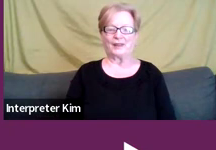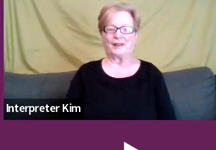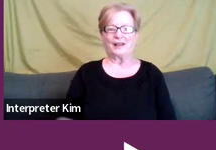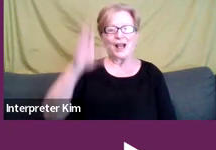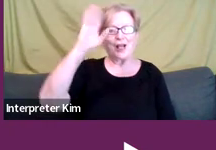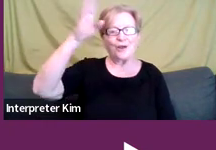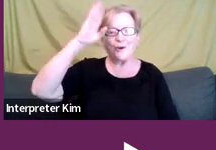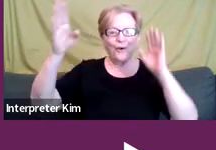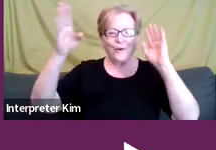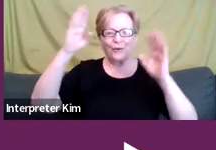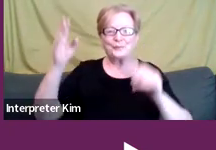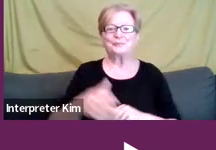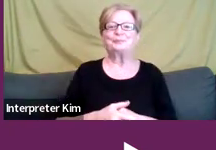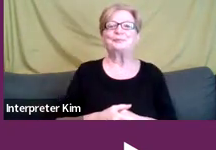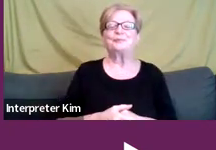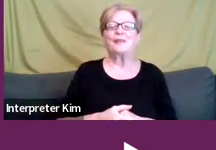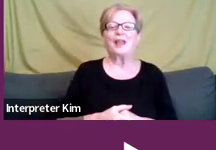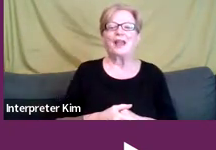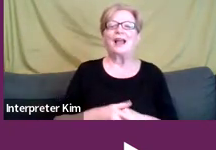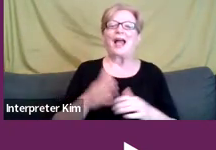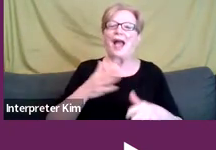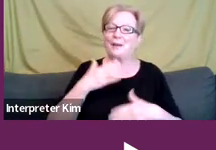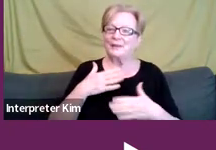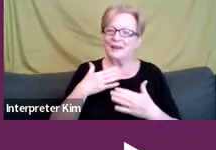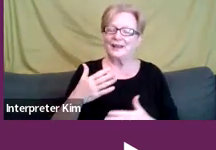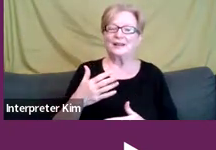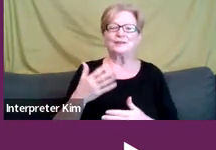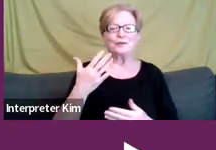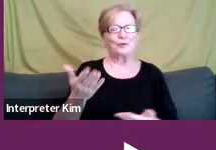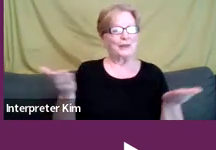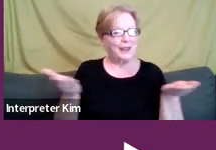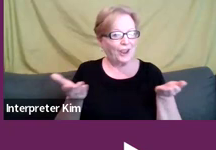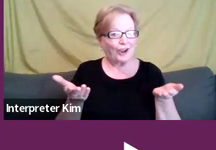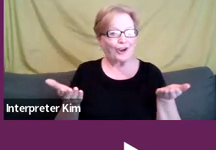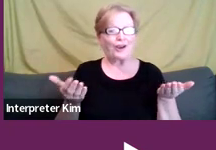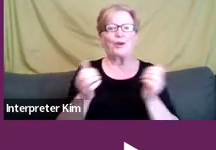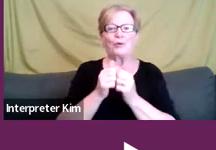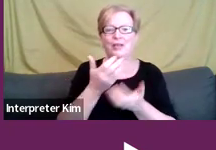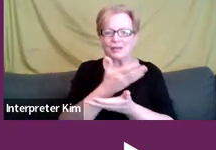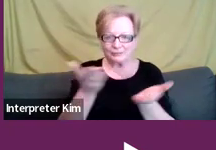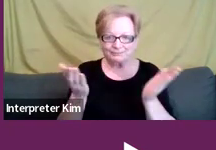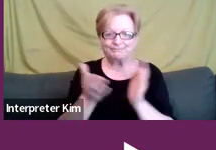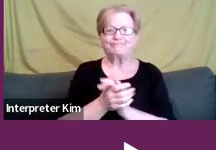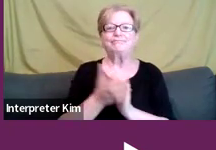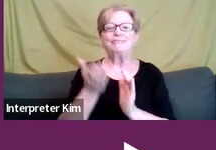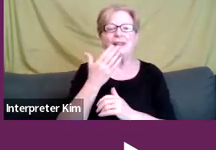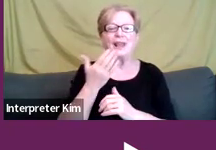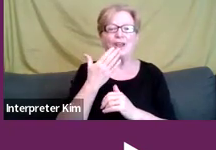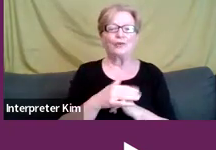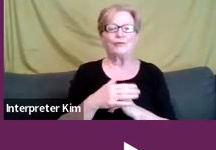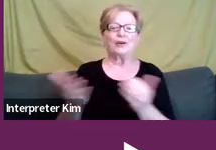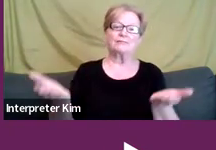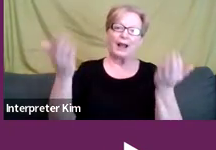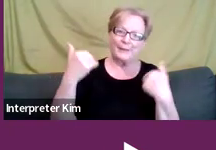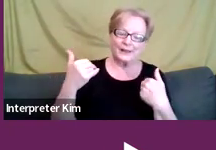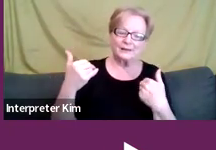Hello, hello everyone. Glad to be here with you all, and thank you for